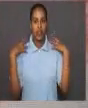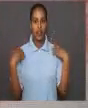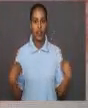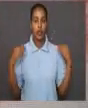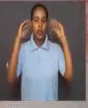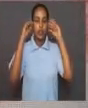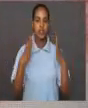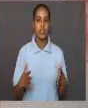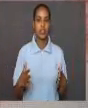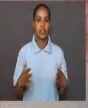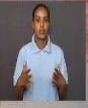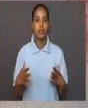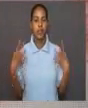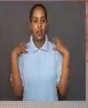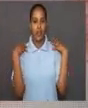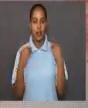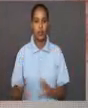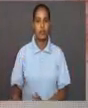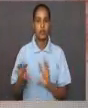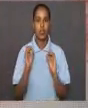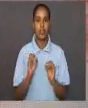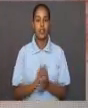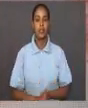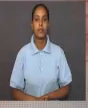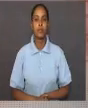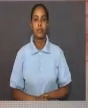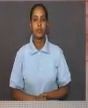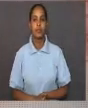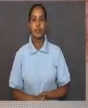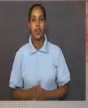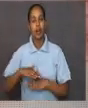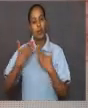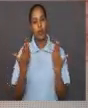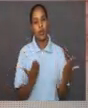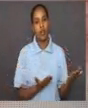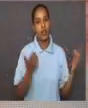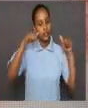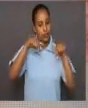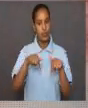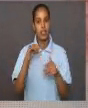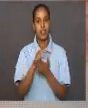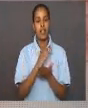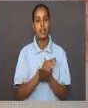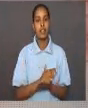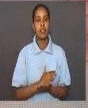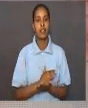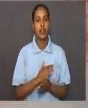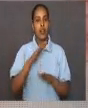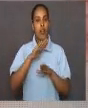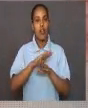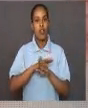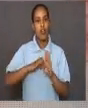Hello, teacher. Hello, students. Welcome to today's lesson